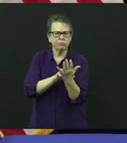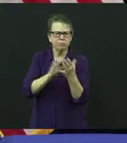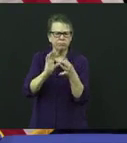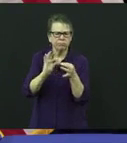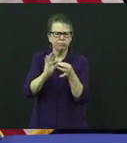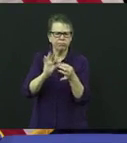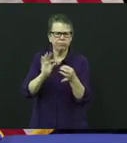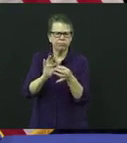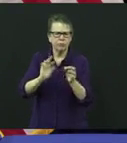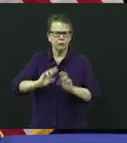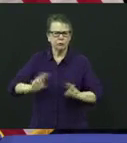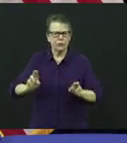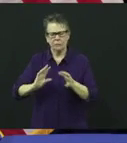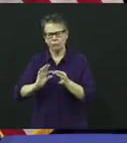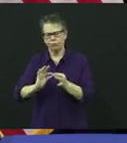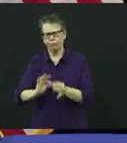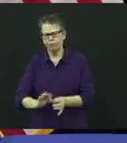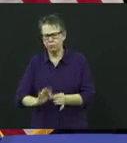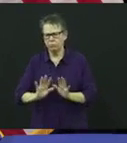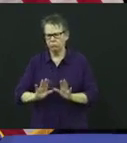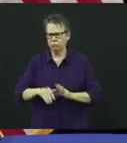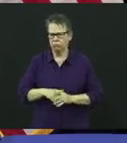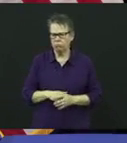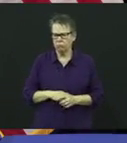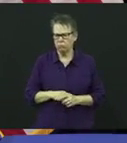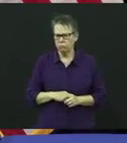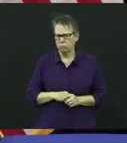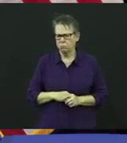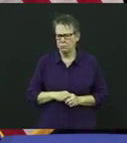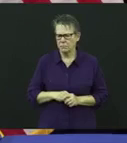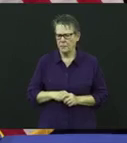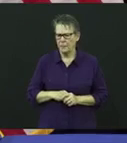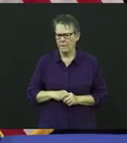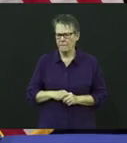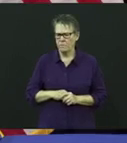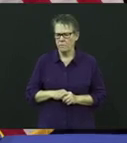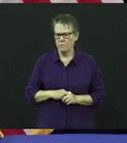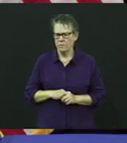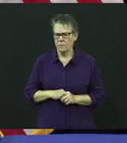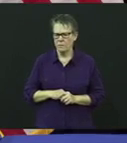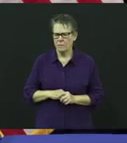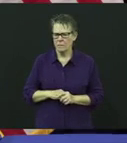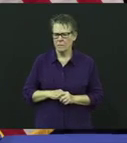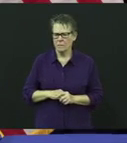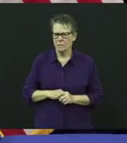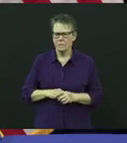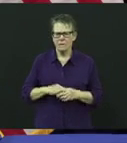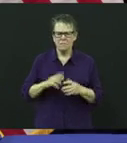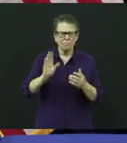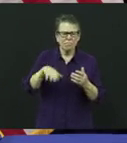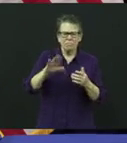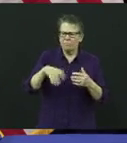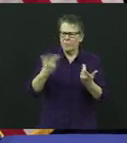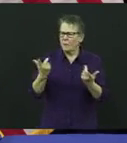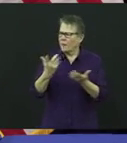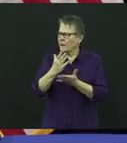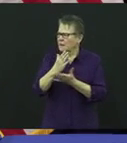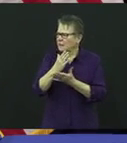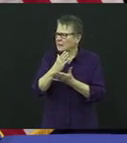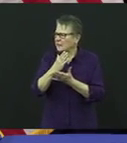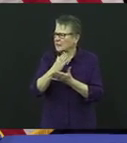out to follow the order. Let me be clear, if I could. My executive order is not a polite suggestion. It is an